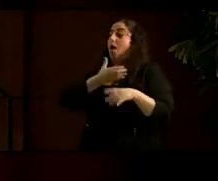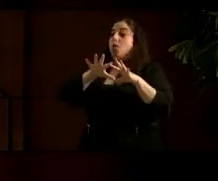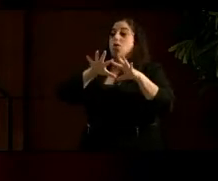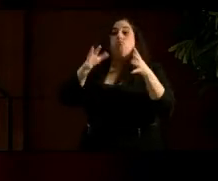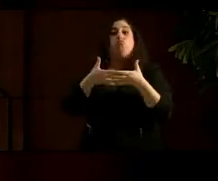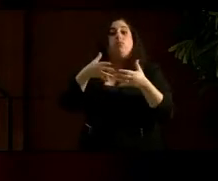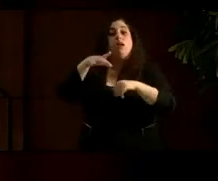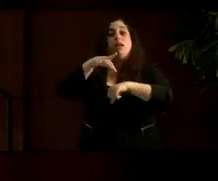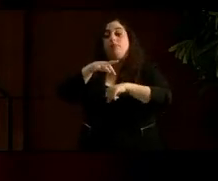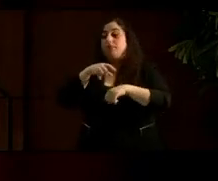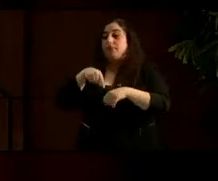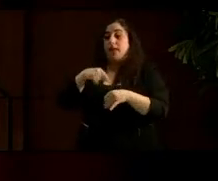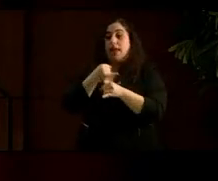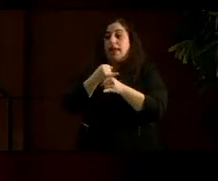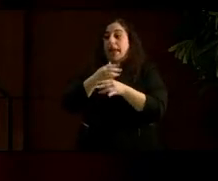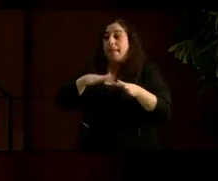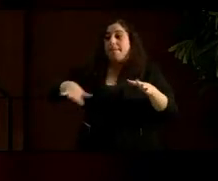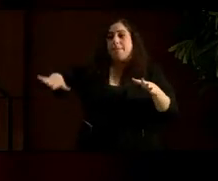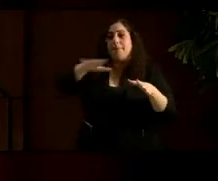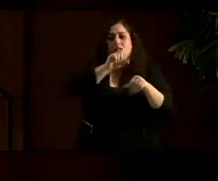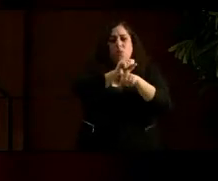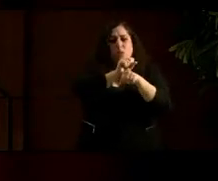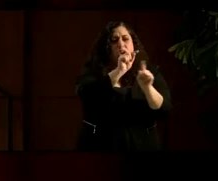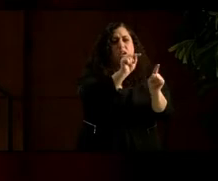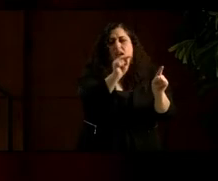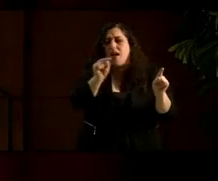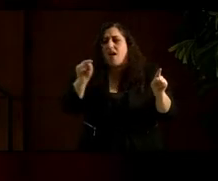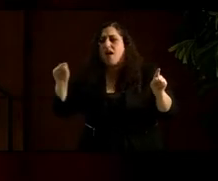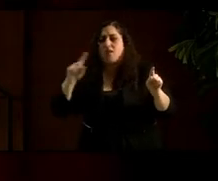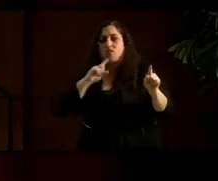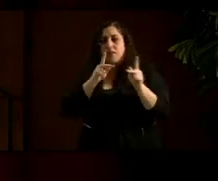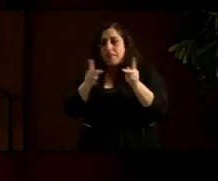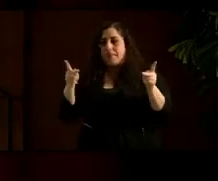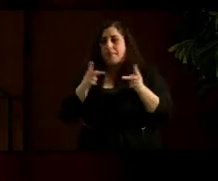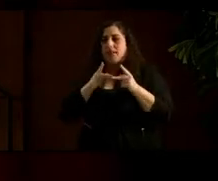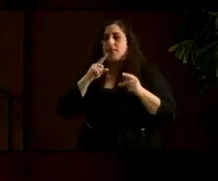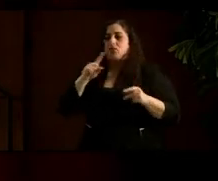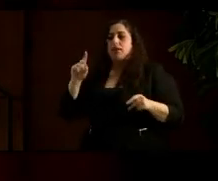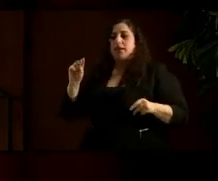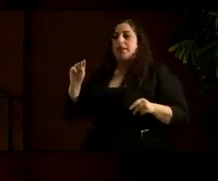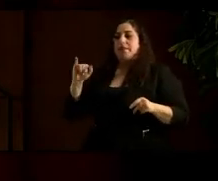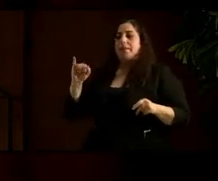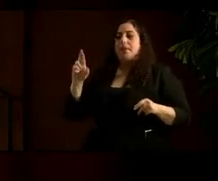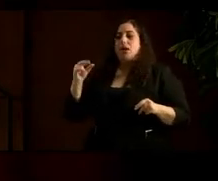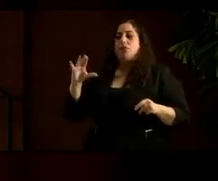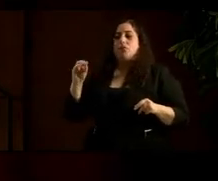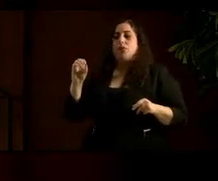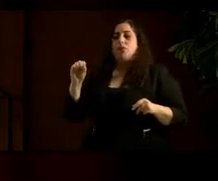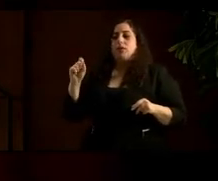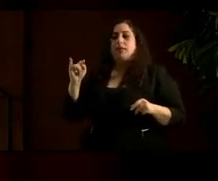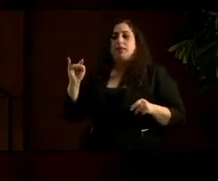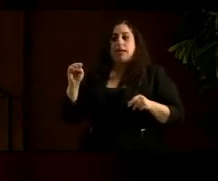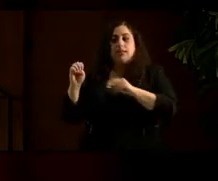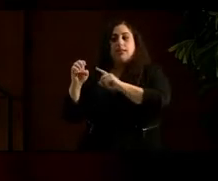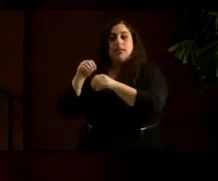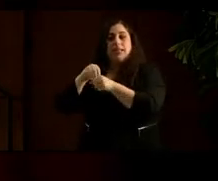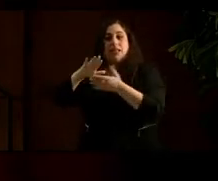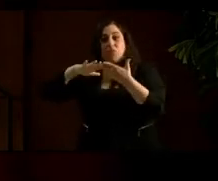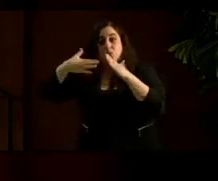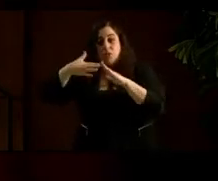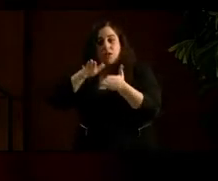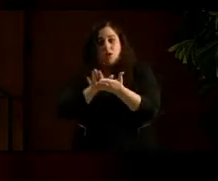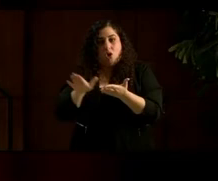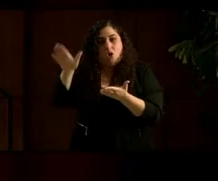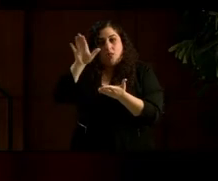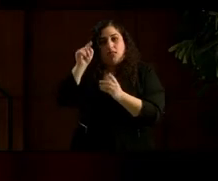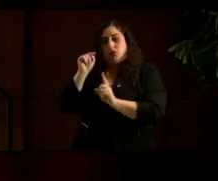of our programs, such as microsites at community colleges. This was not done in a vacuum, nor from the perspective